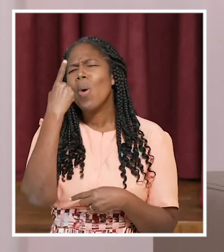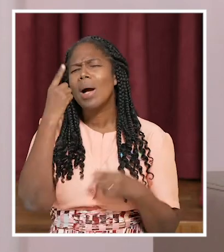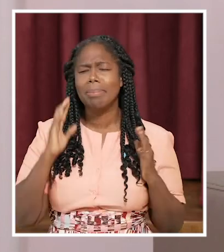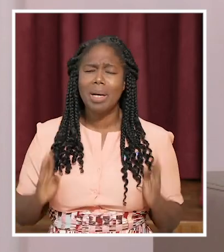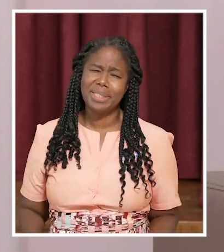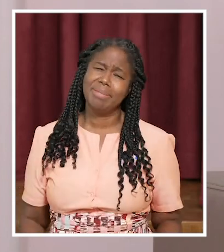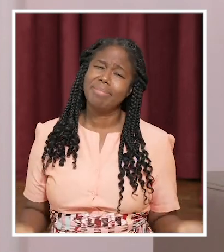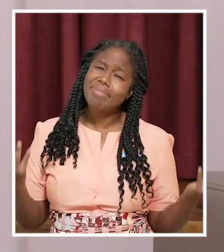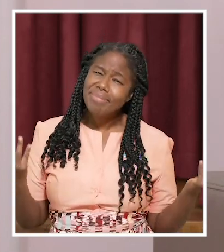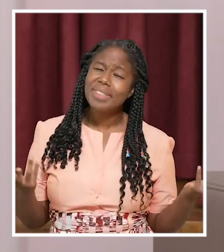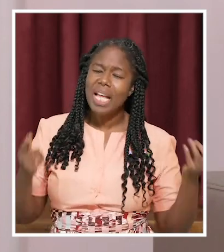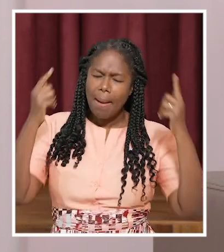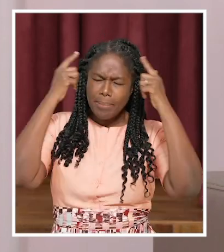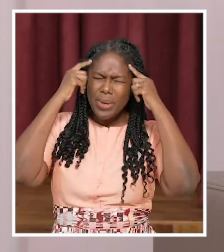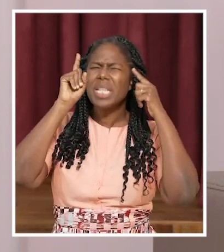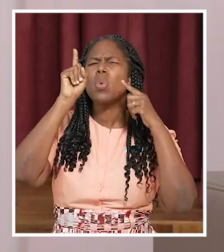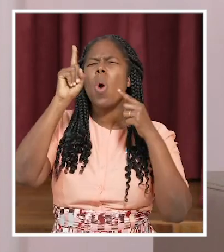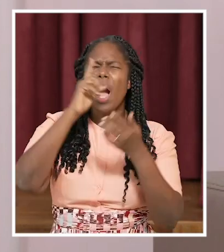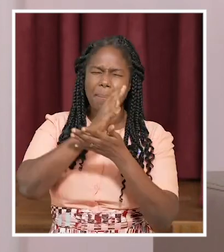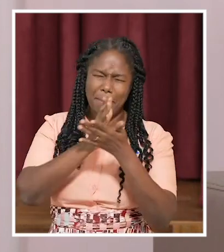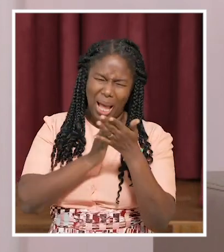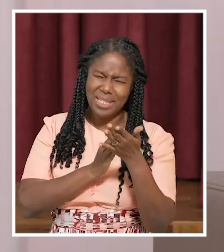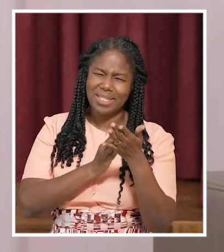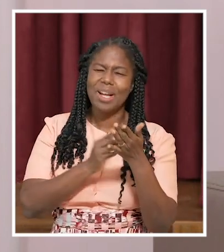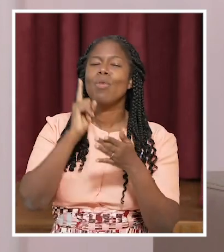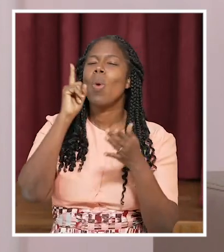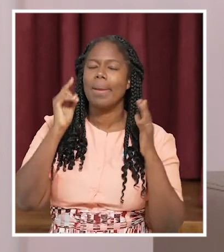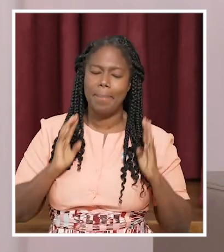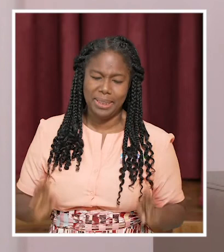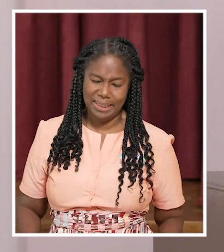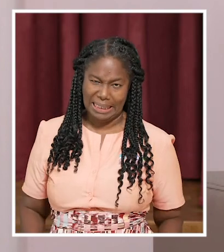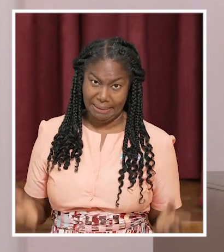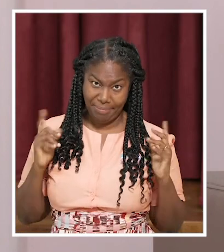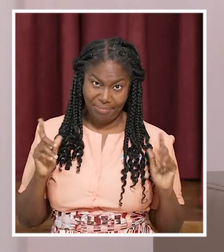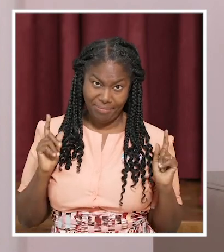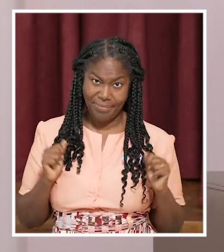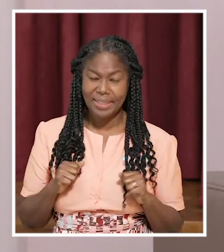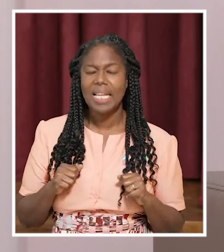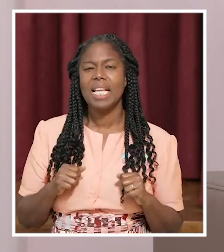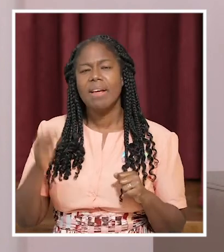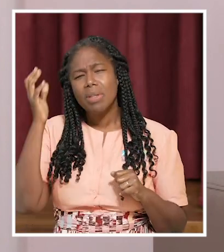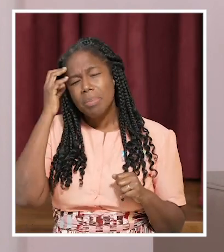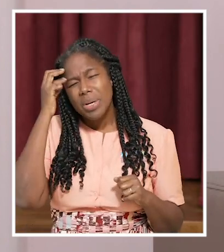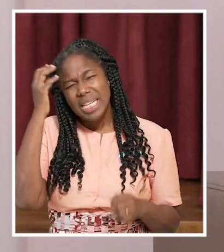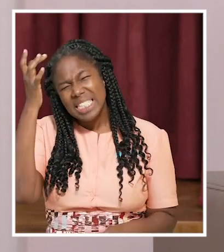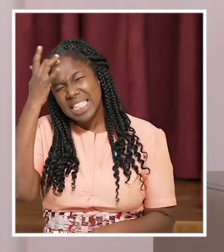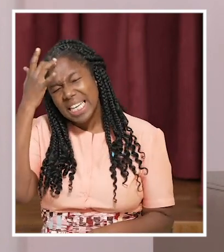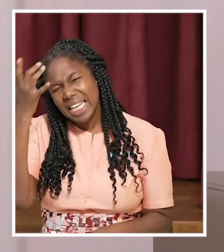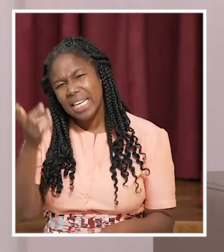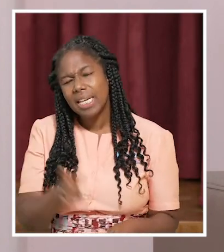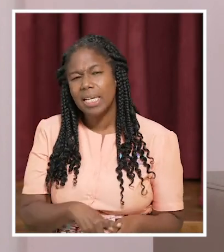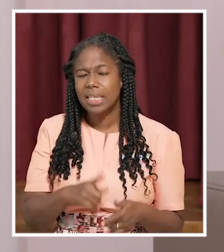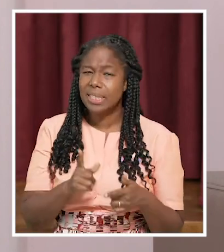brain is one organ, but it's part of one body. And the brain, releases adrenaline into the blood. That's just